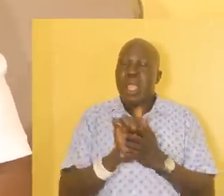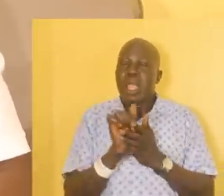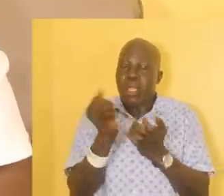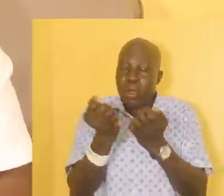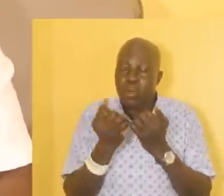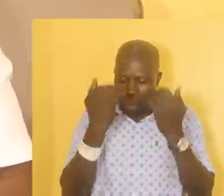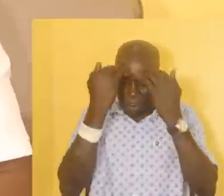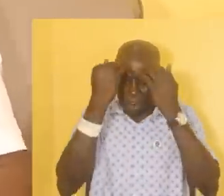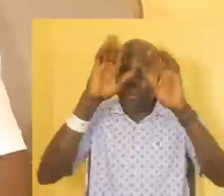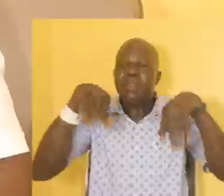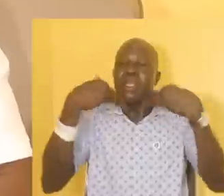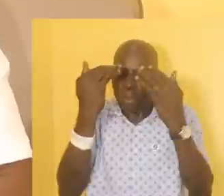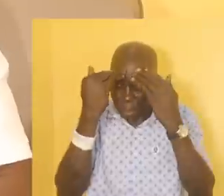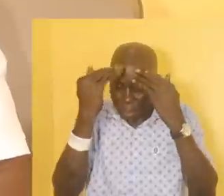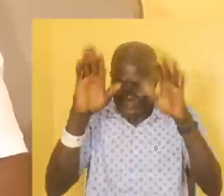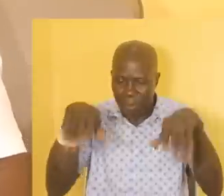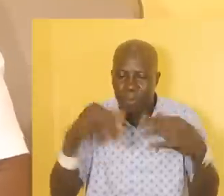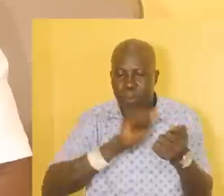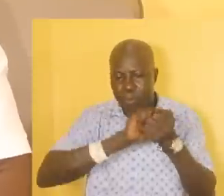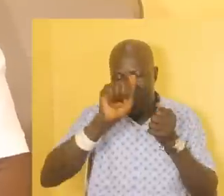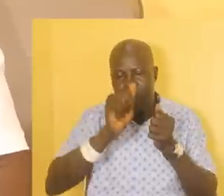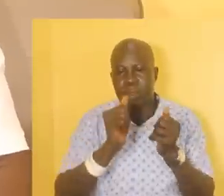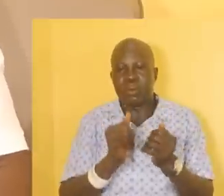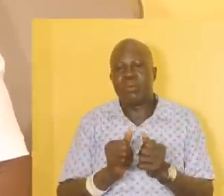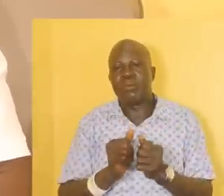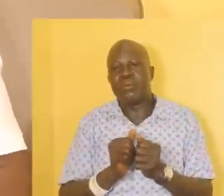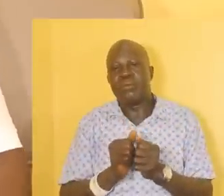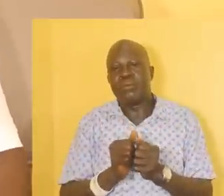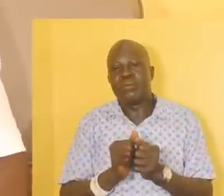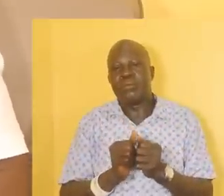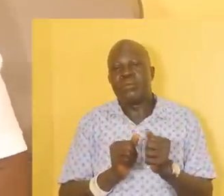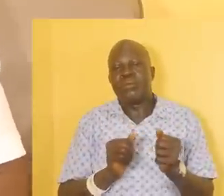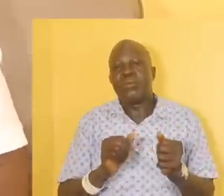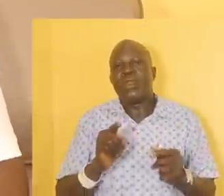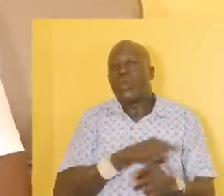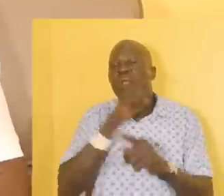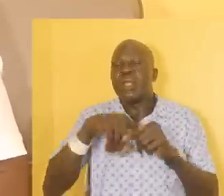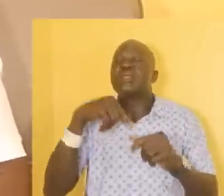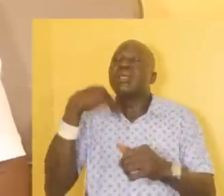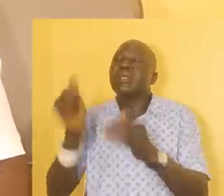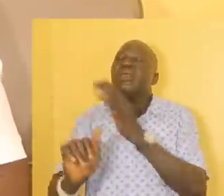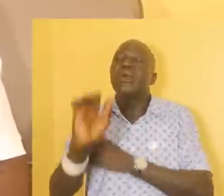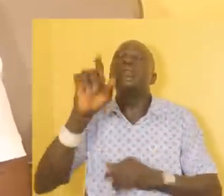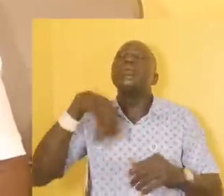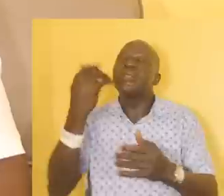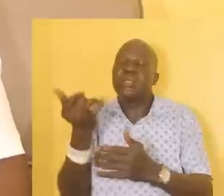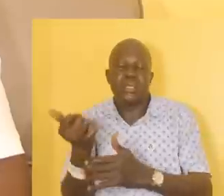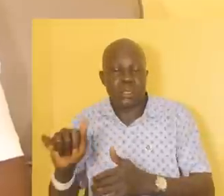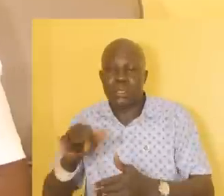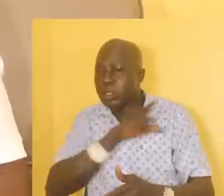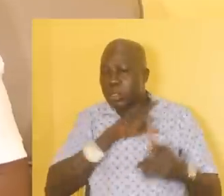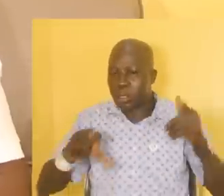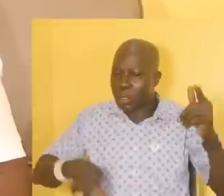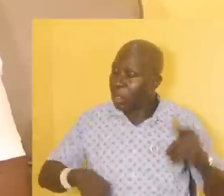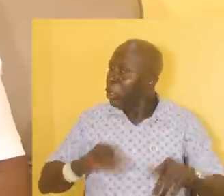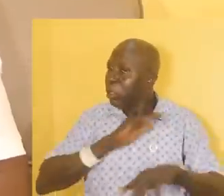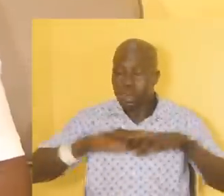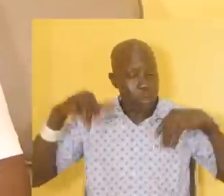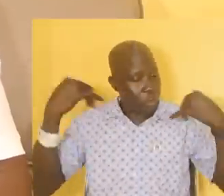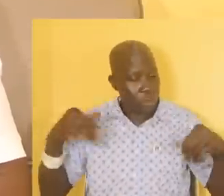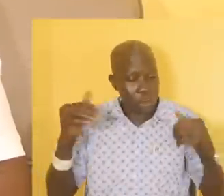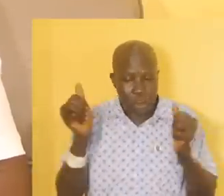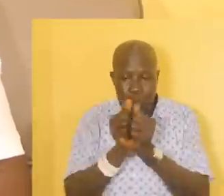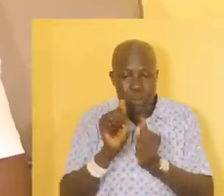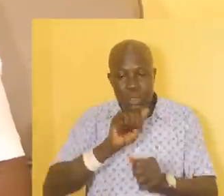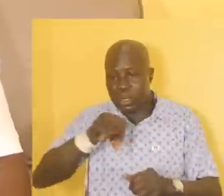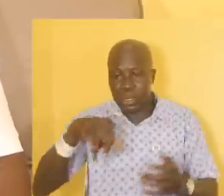will quickly pass according to information. If I say, thus says the Lord, don't joke